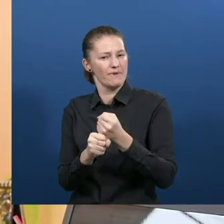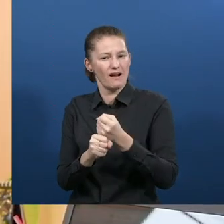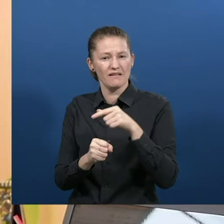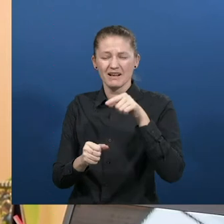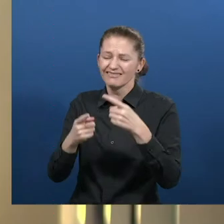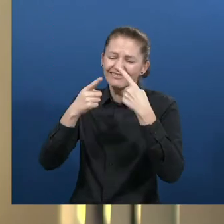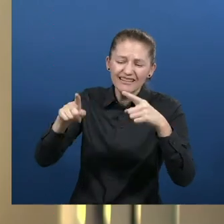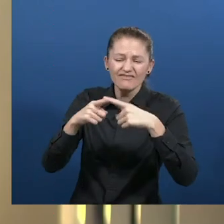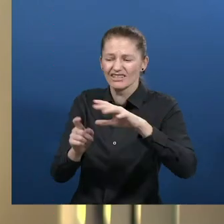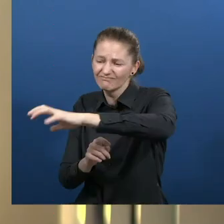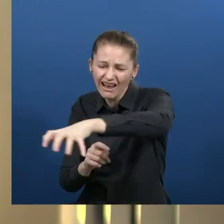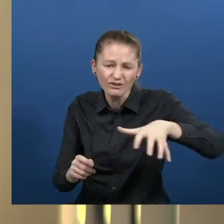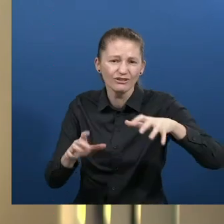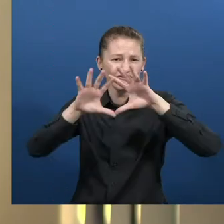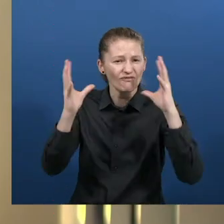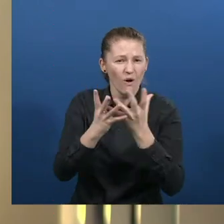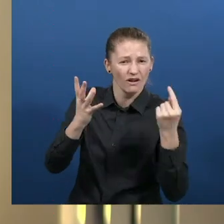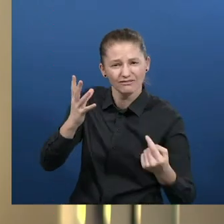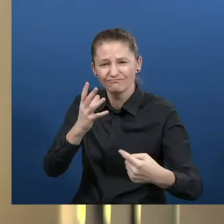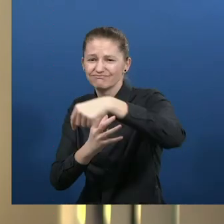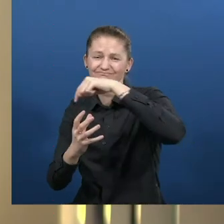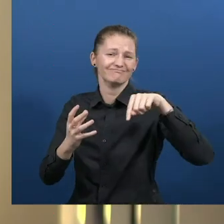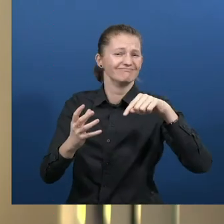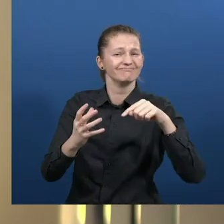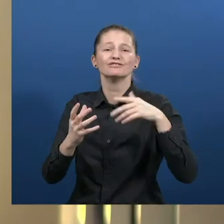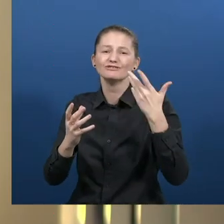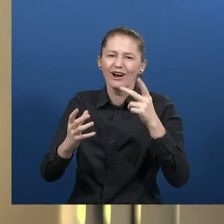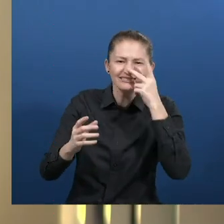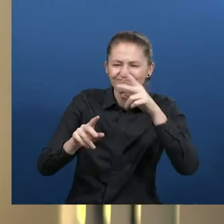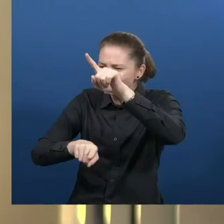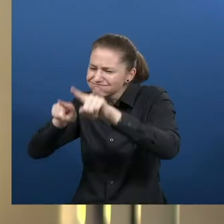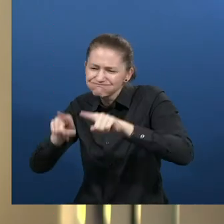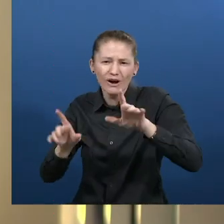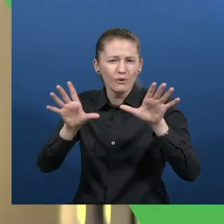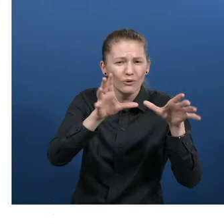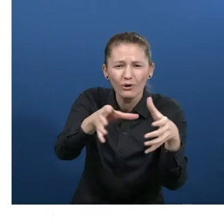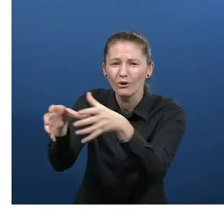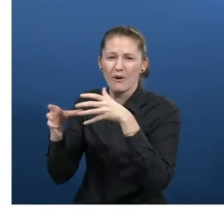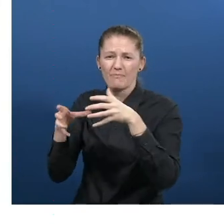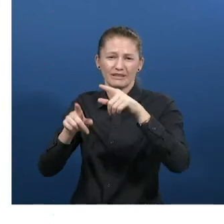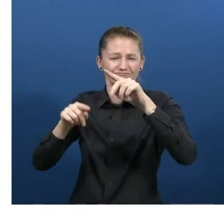diversity within the group from a geographic perspective. And they all have complementary approaches.